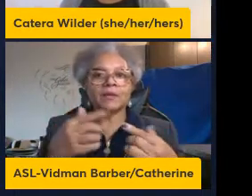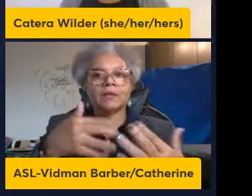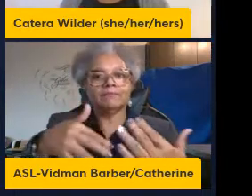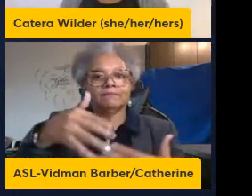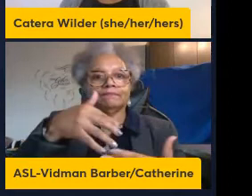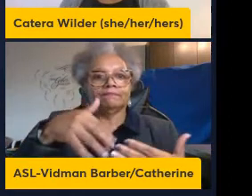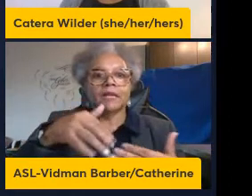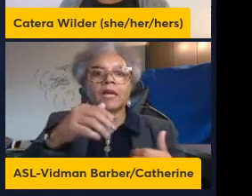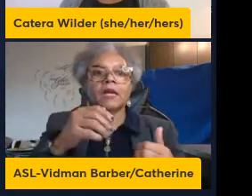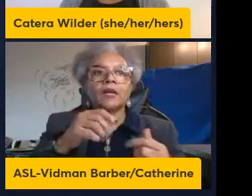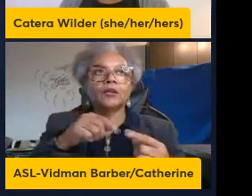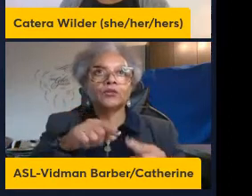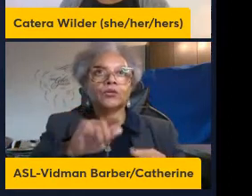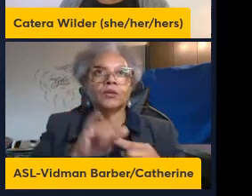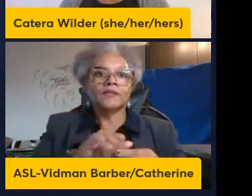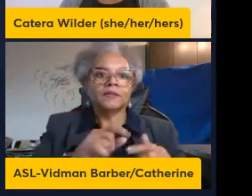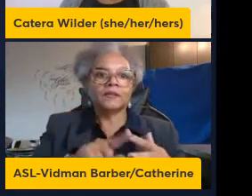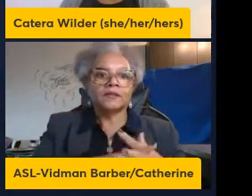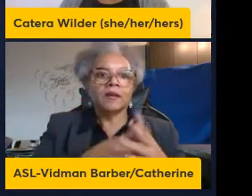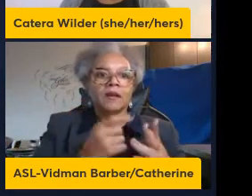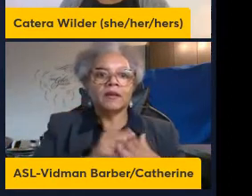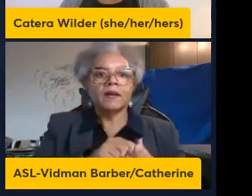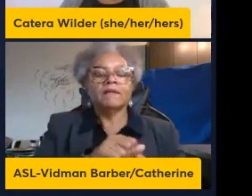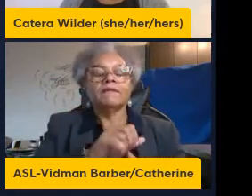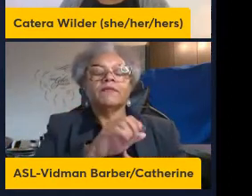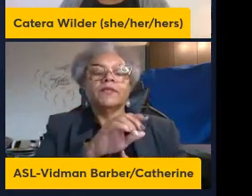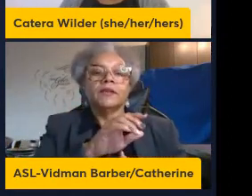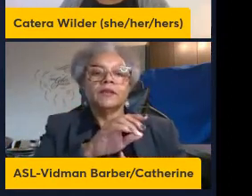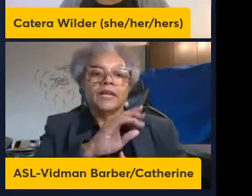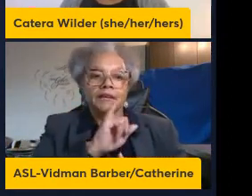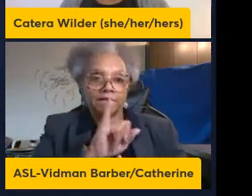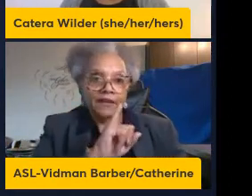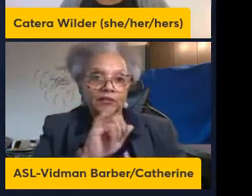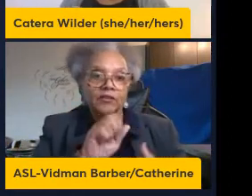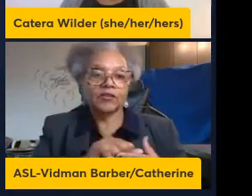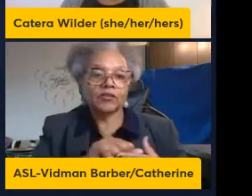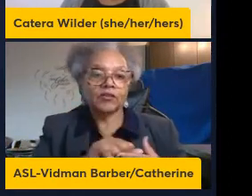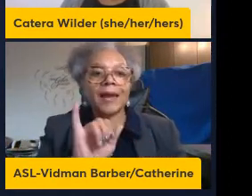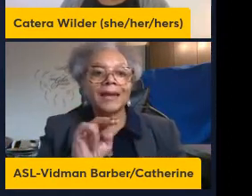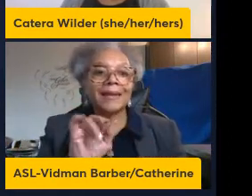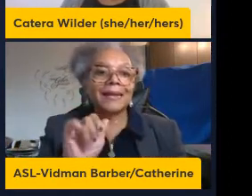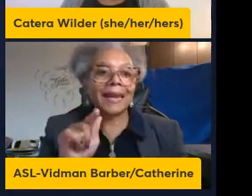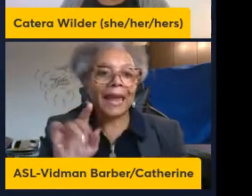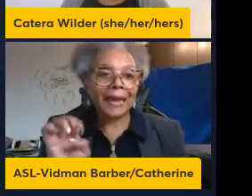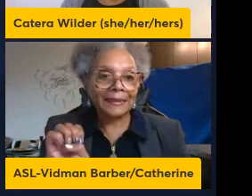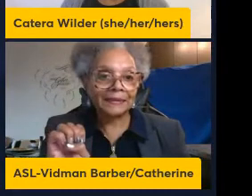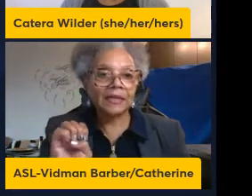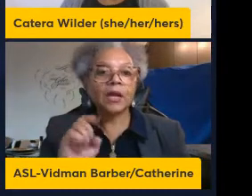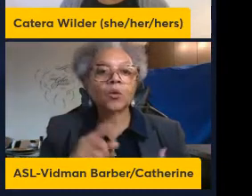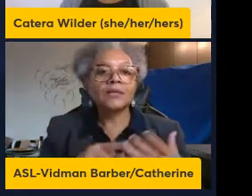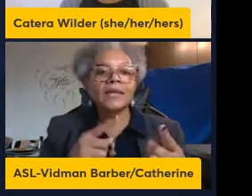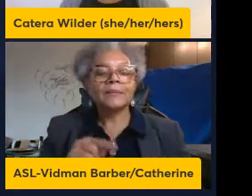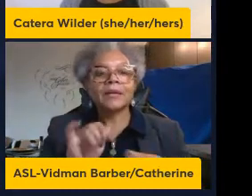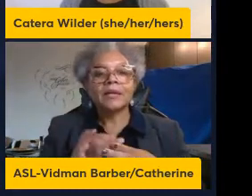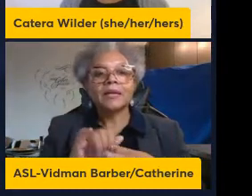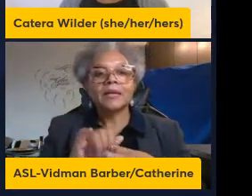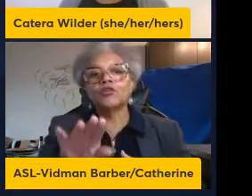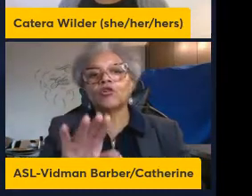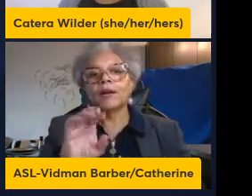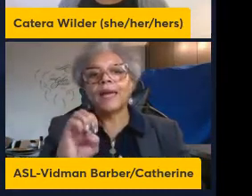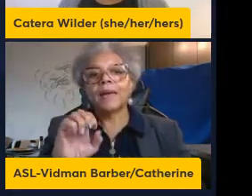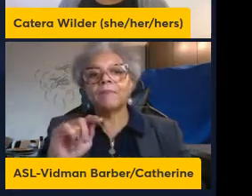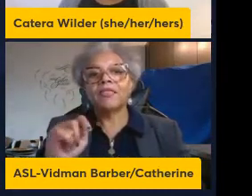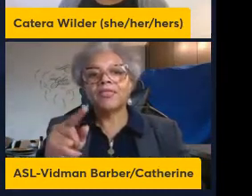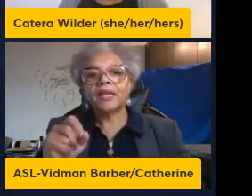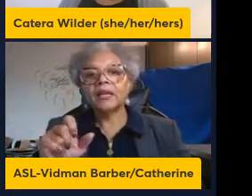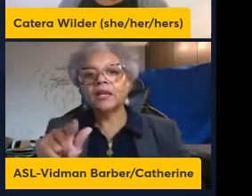have cells that are in your innate immunity responding to what's happening in the epithelial layer. And